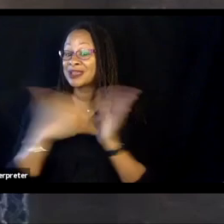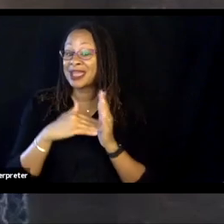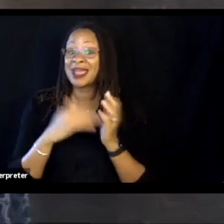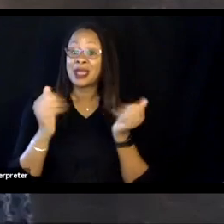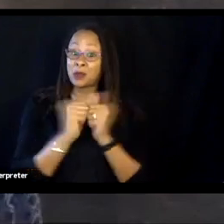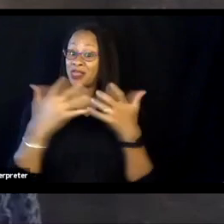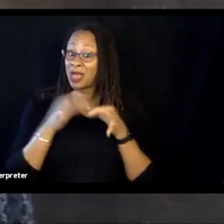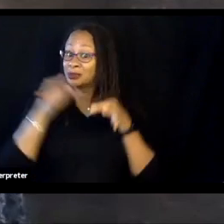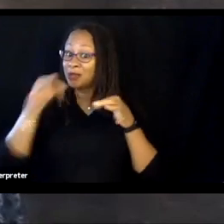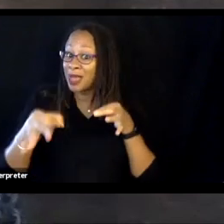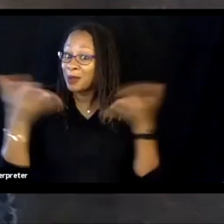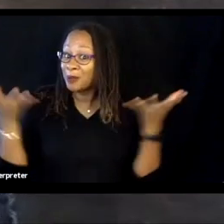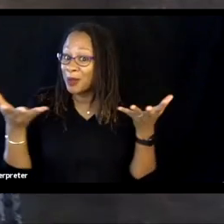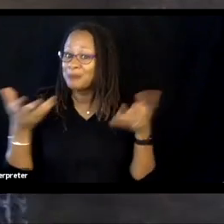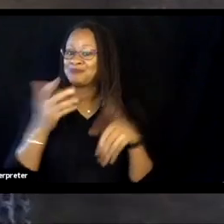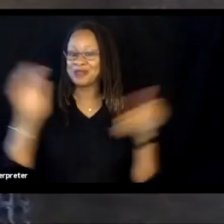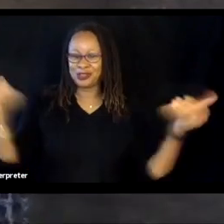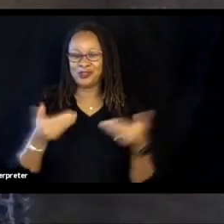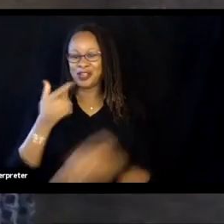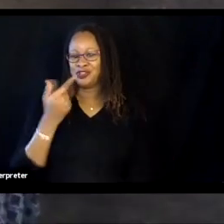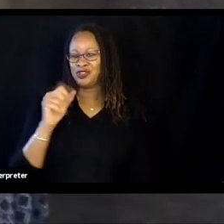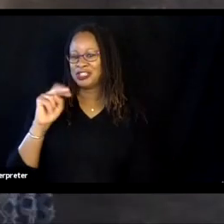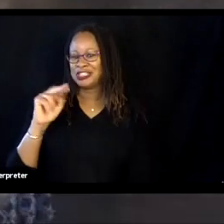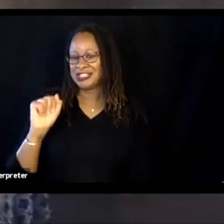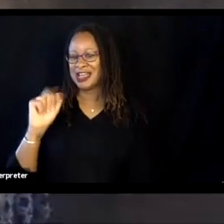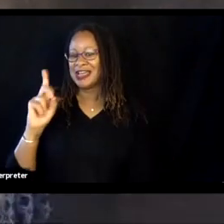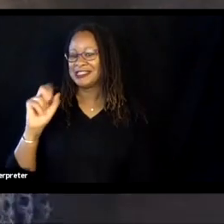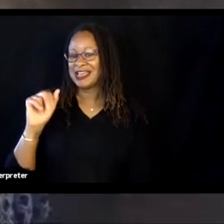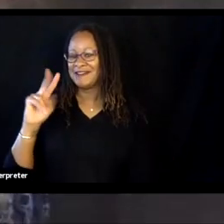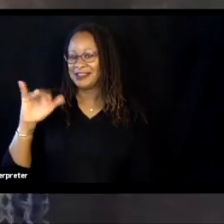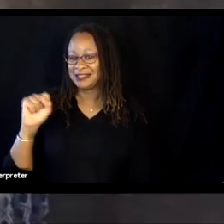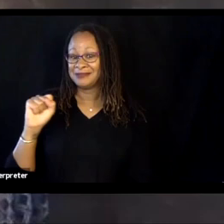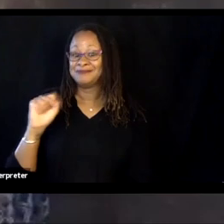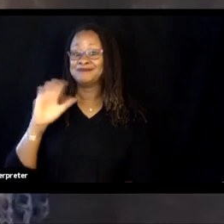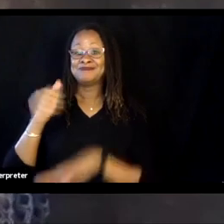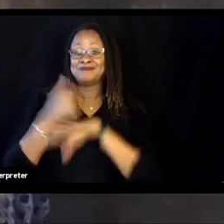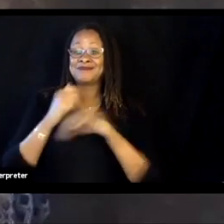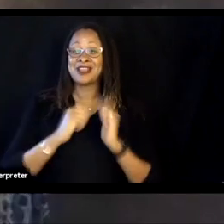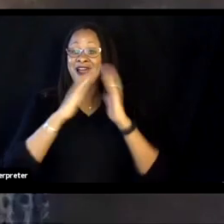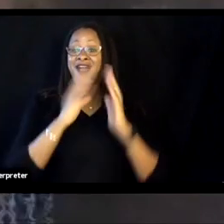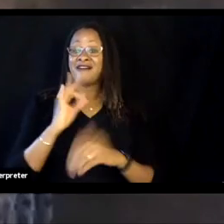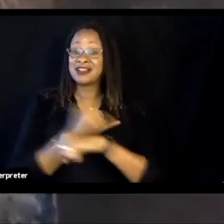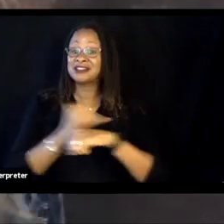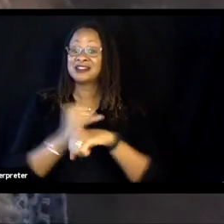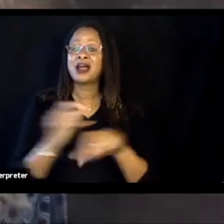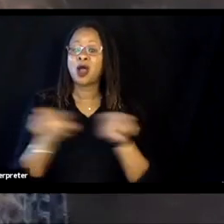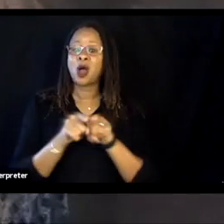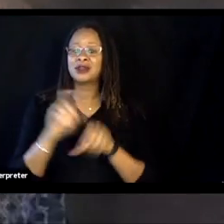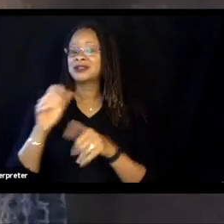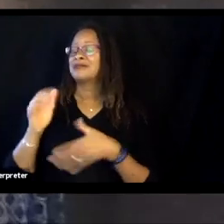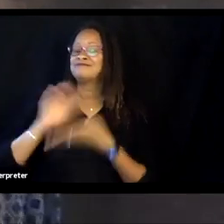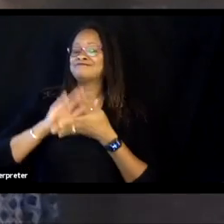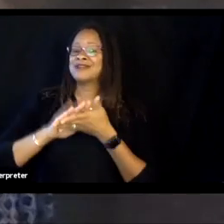further ado, I'd like to introduce Geena Davis, who is the founder and chair of the Institute and also an Academy